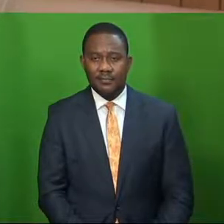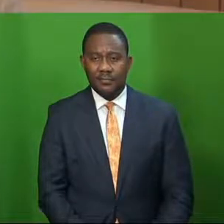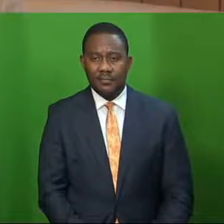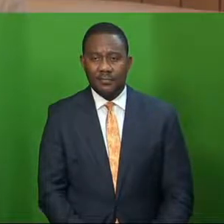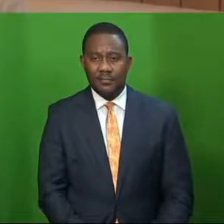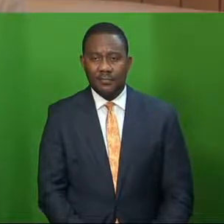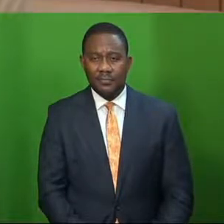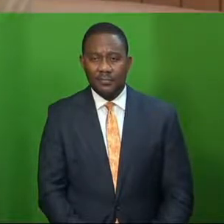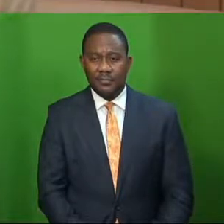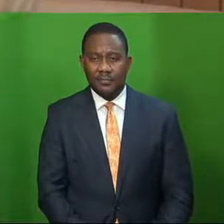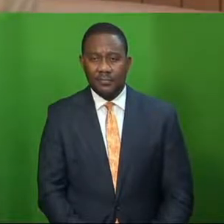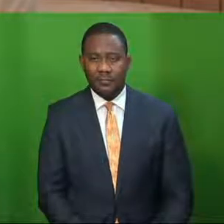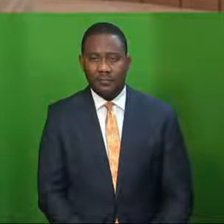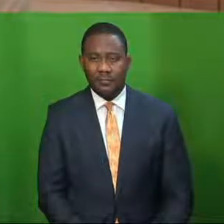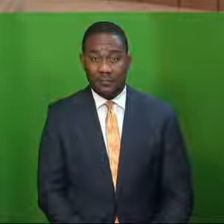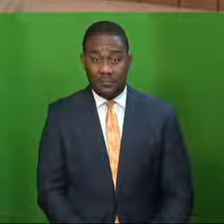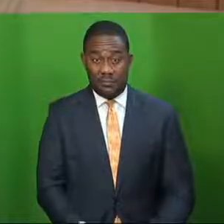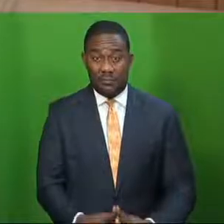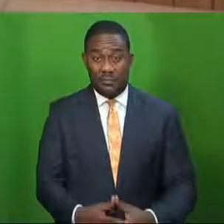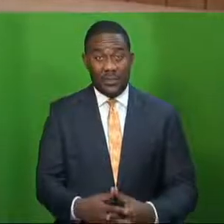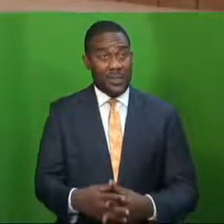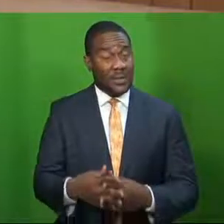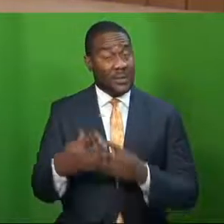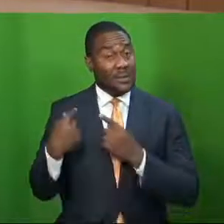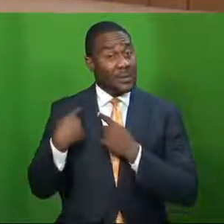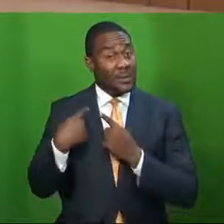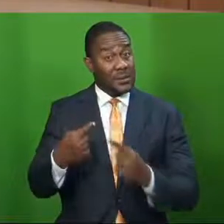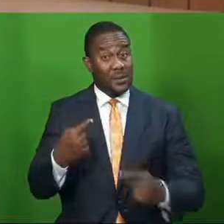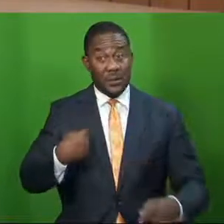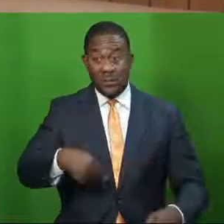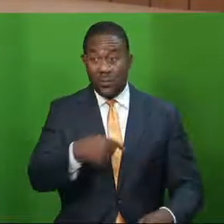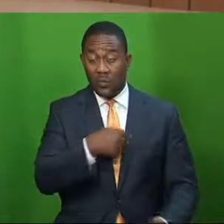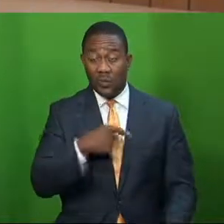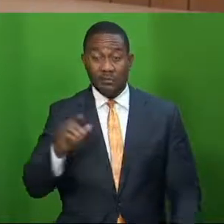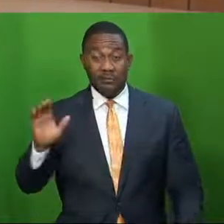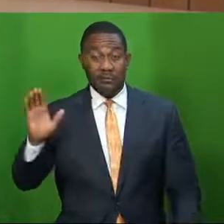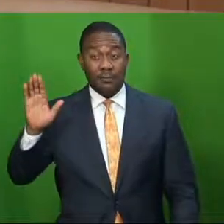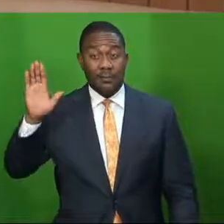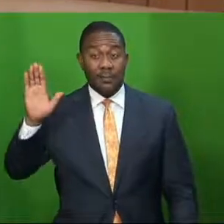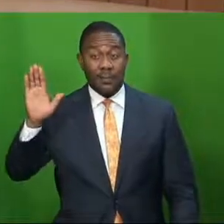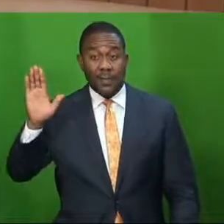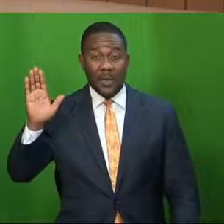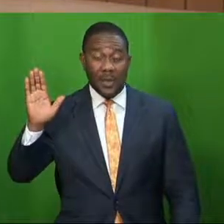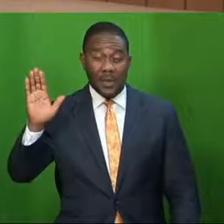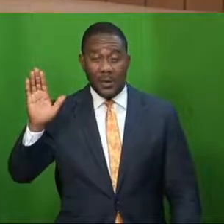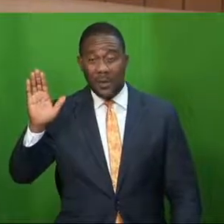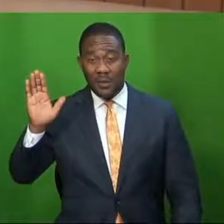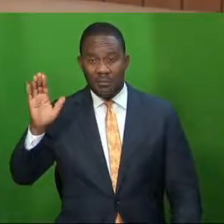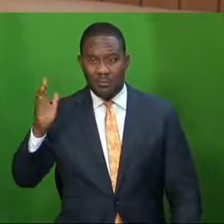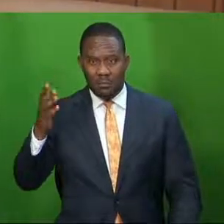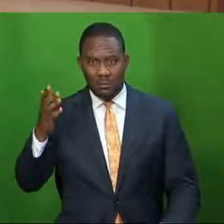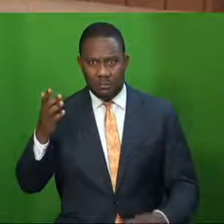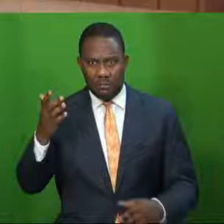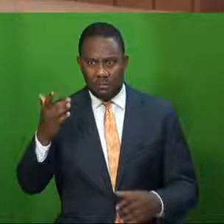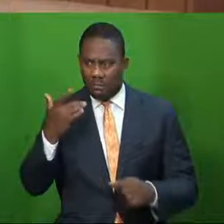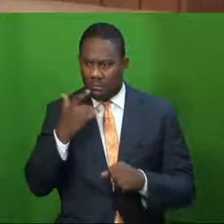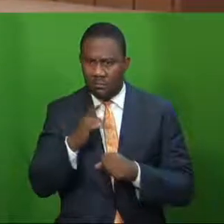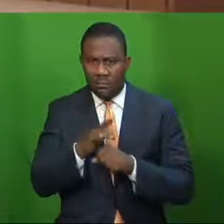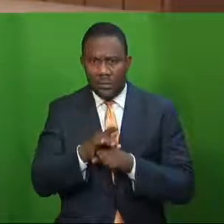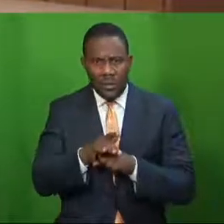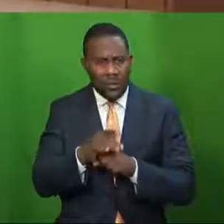Since we were sworn in, there has always been this issue of a new standing